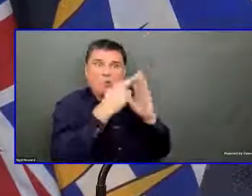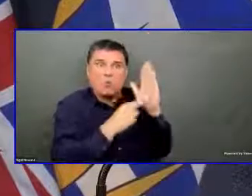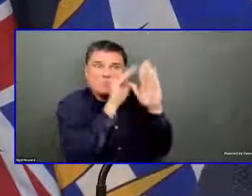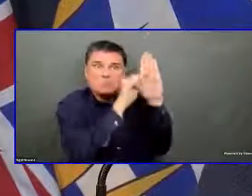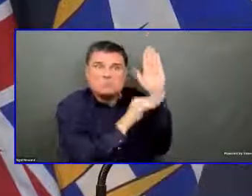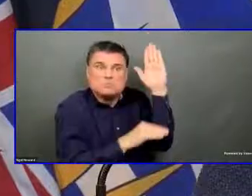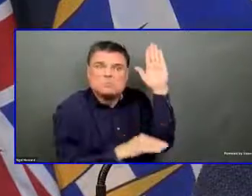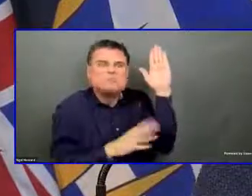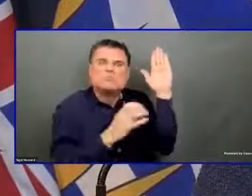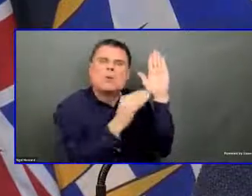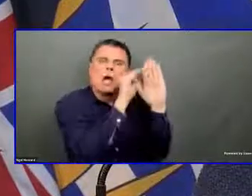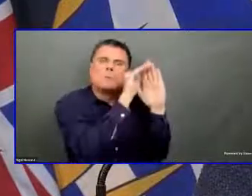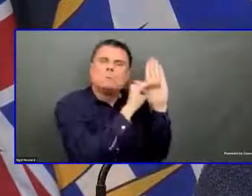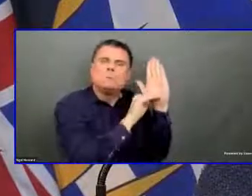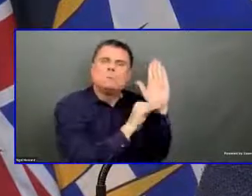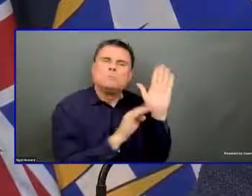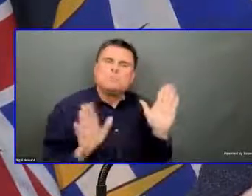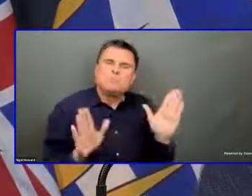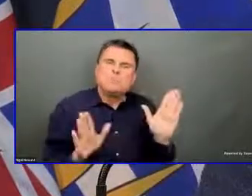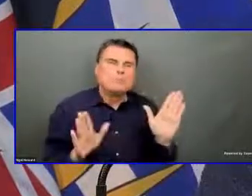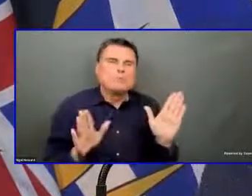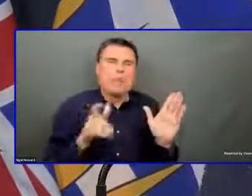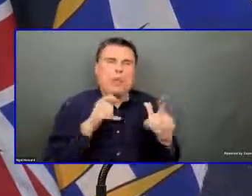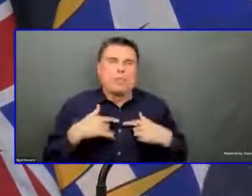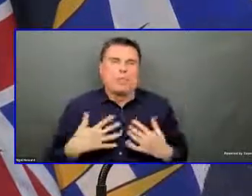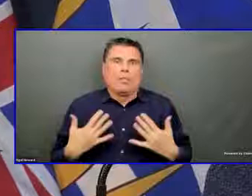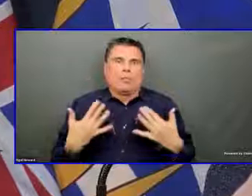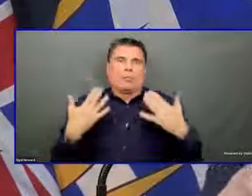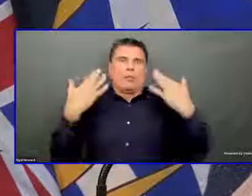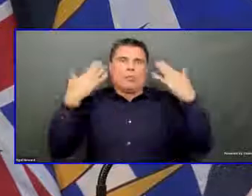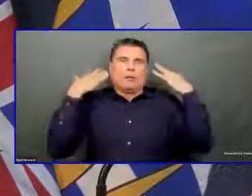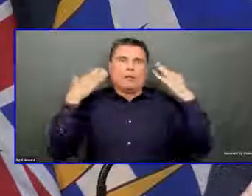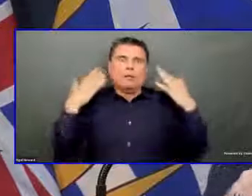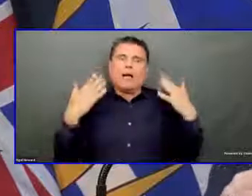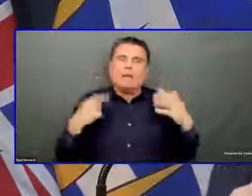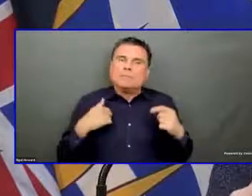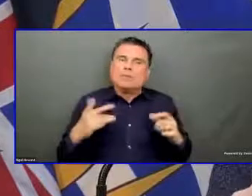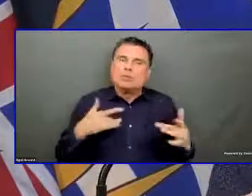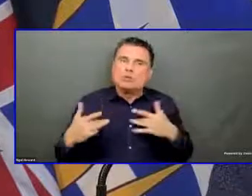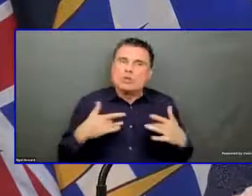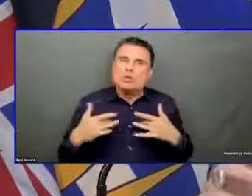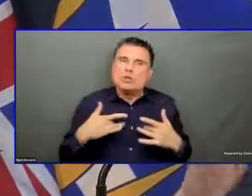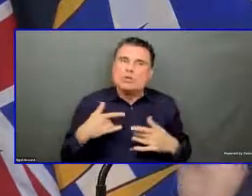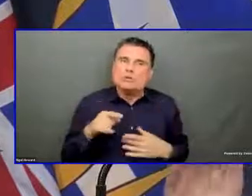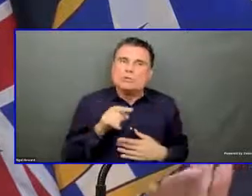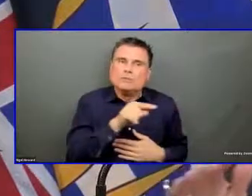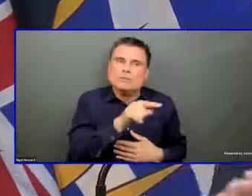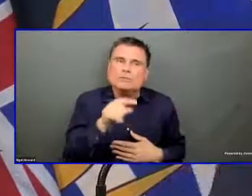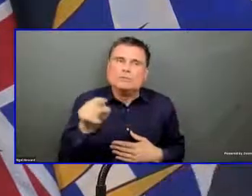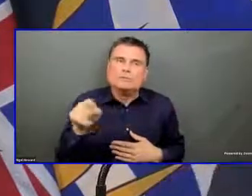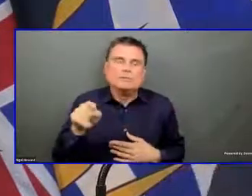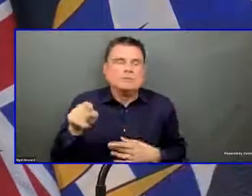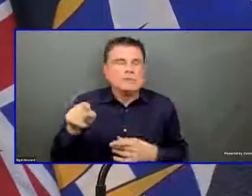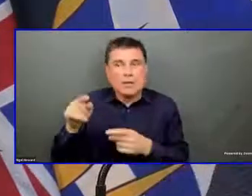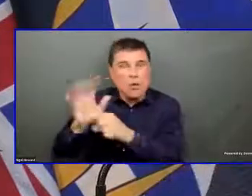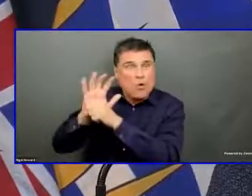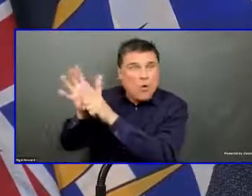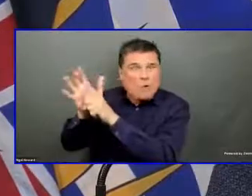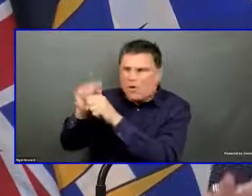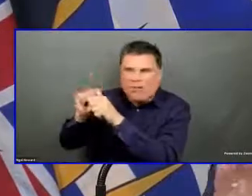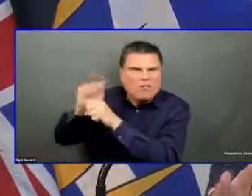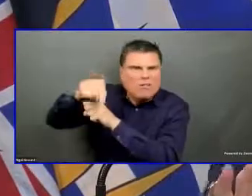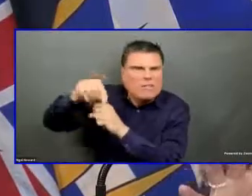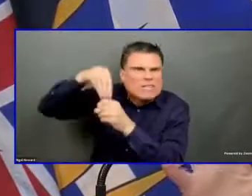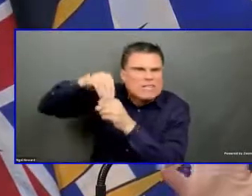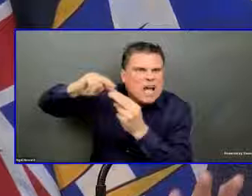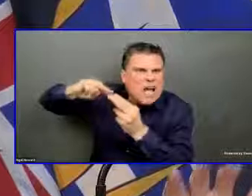still have concerns about the variants, but we're watching them and we're controlling them. And we can safely go outside